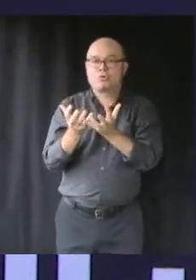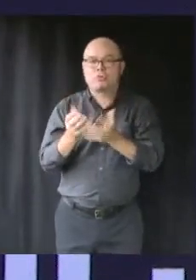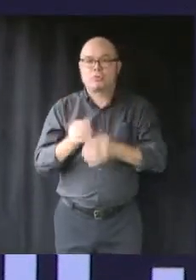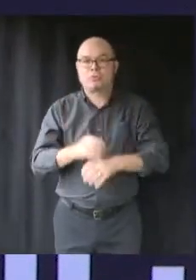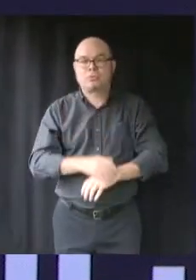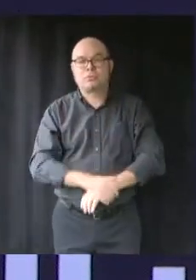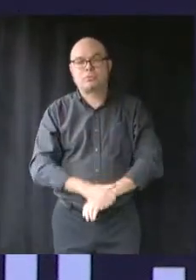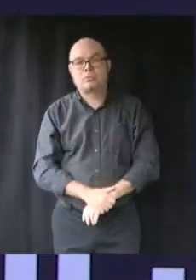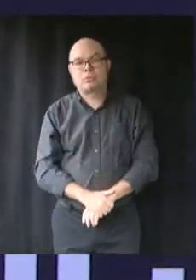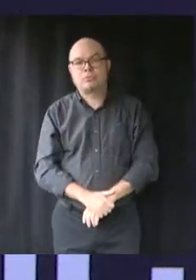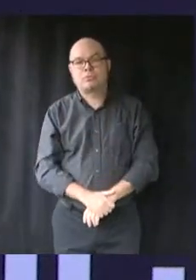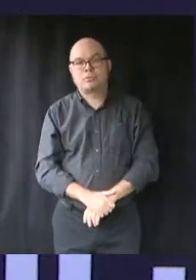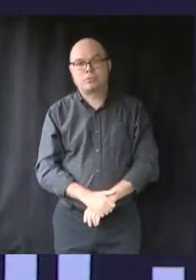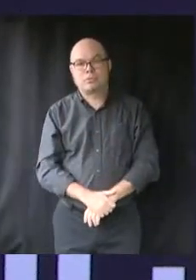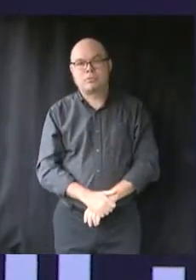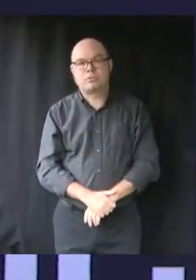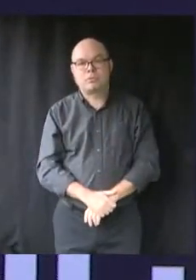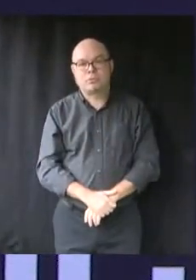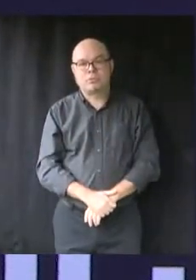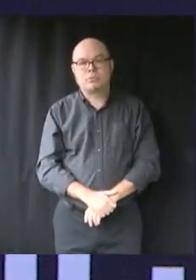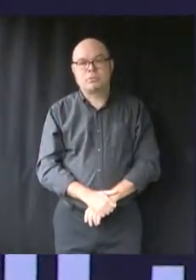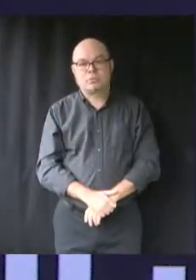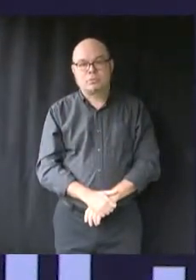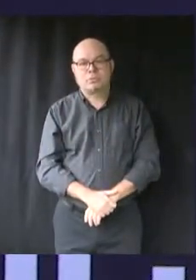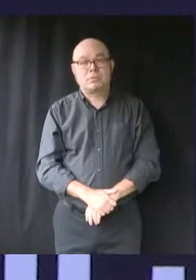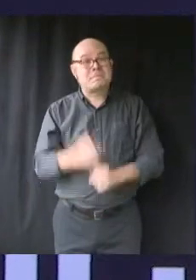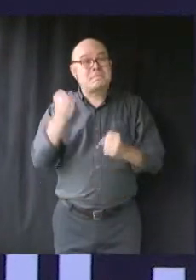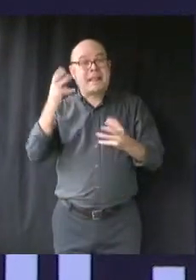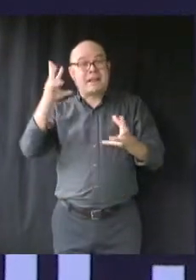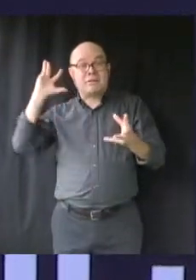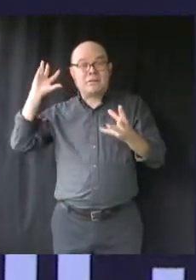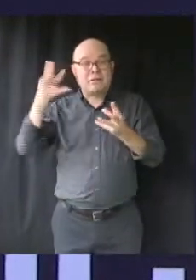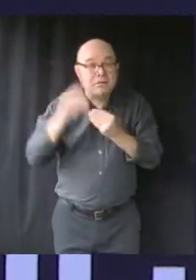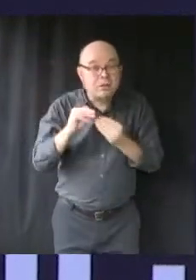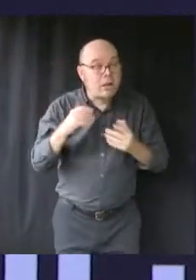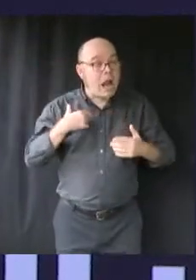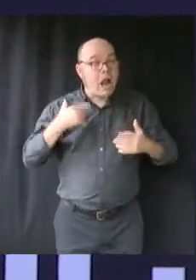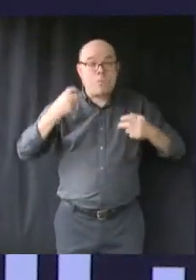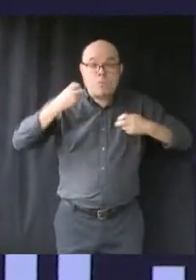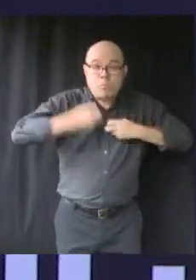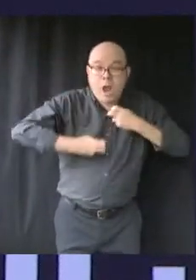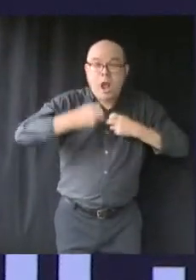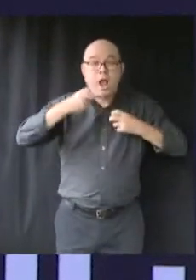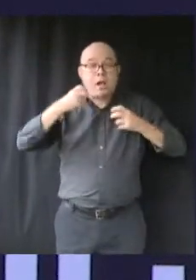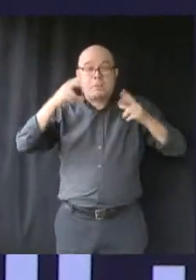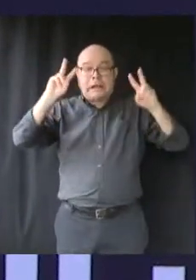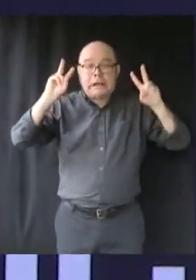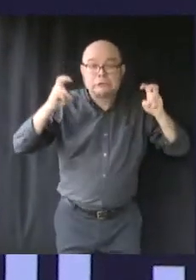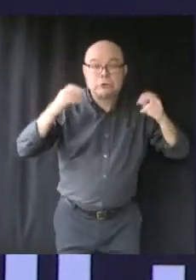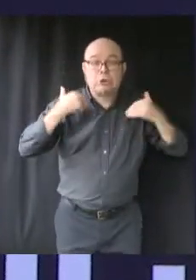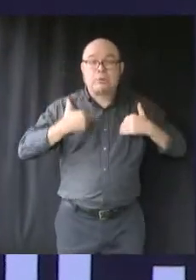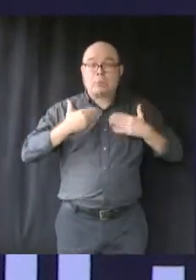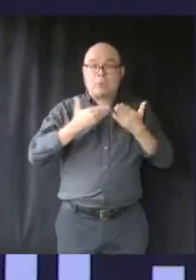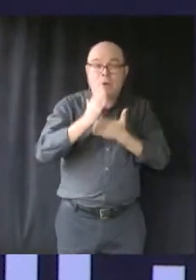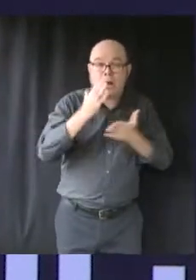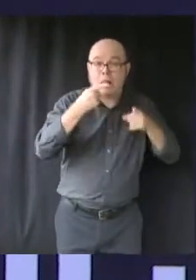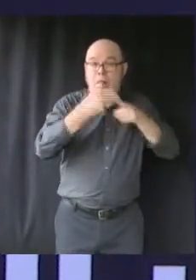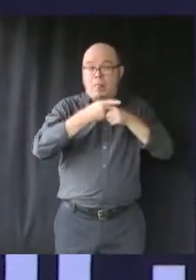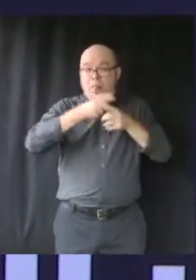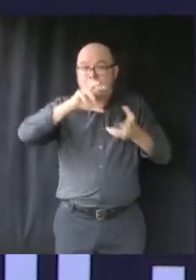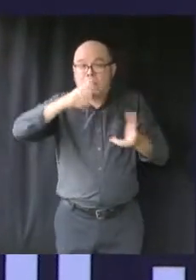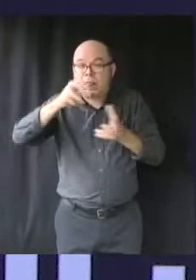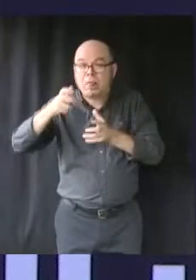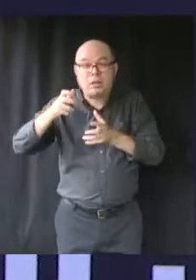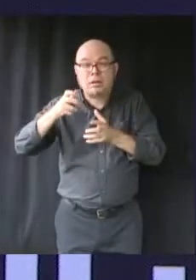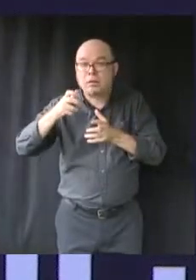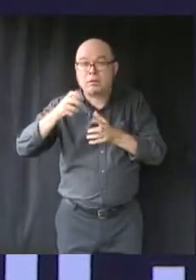issues that the Dodd Center has focused its attention on, boasting one of the largest human rights majors in the country, and whose members have